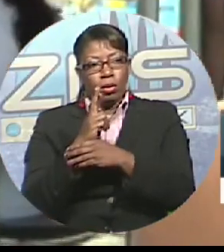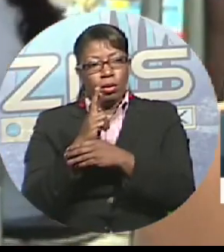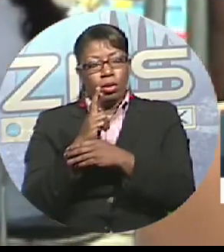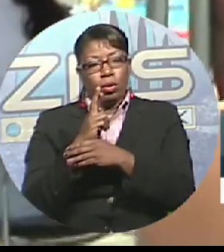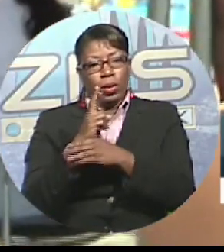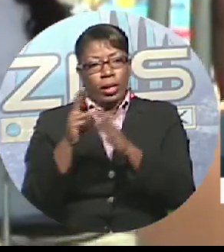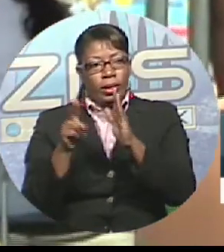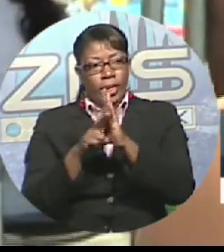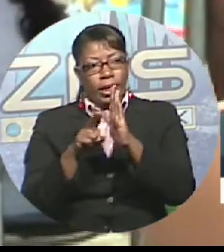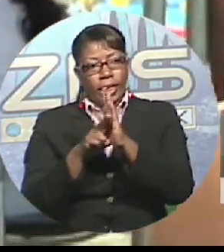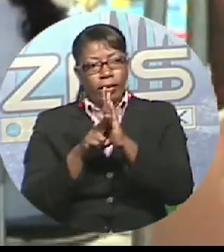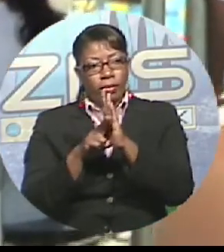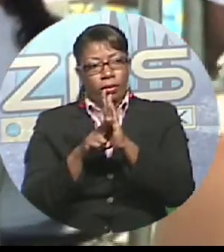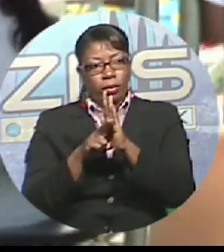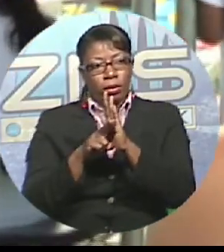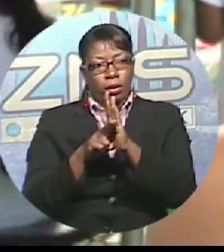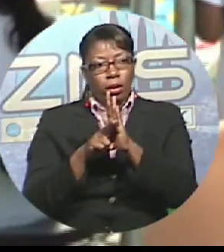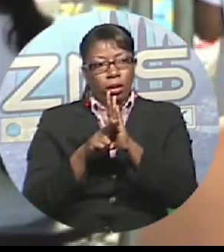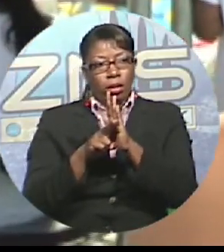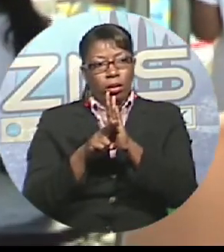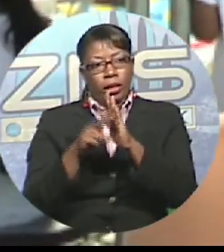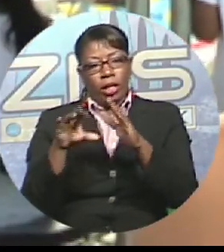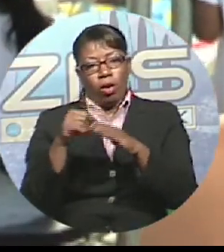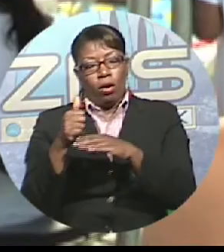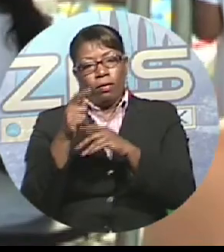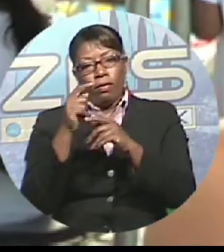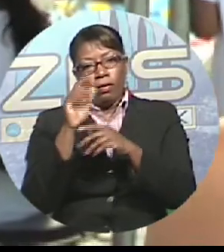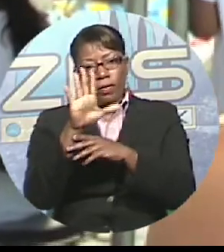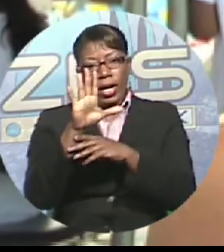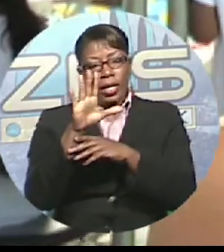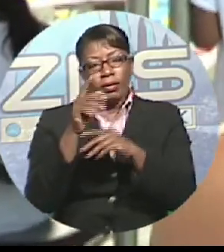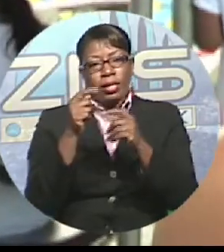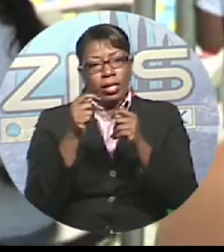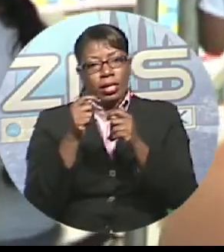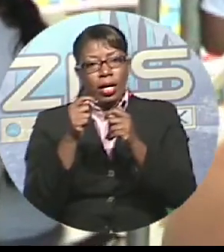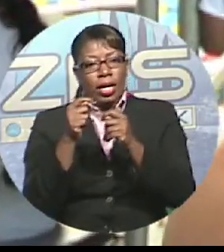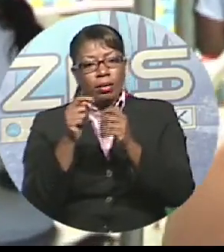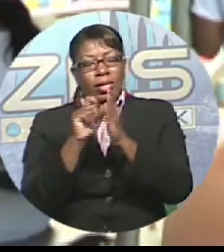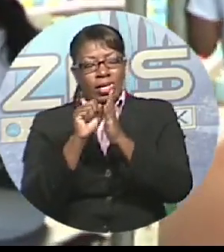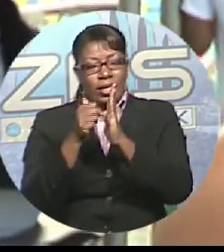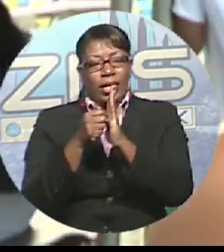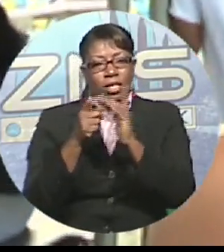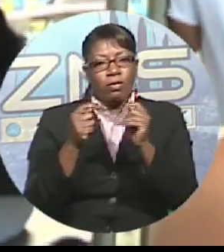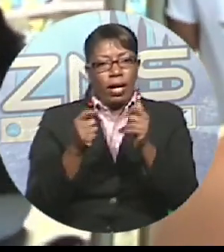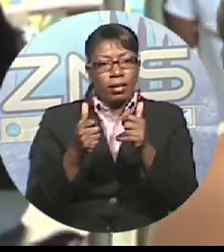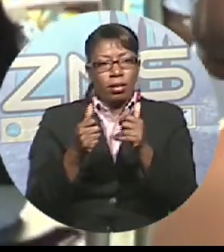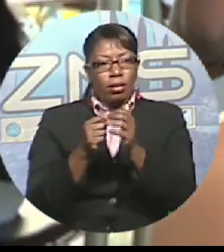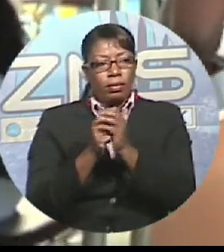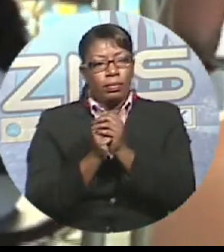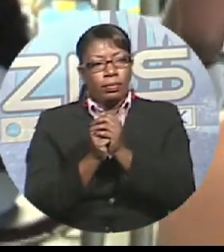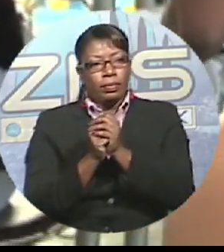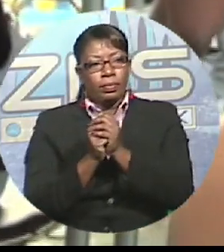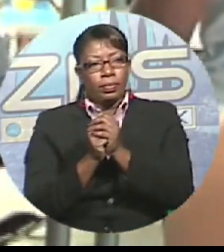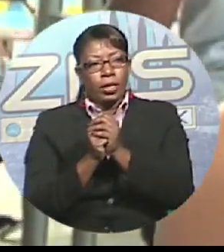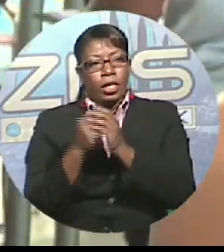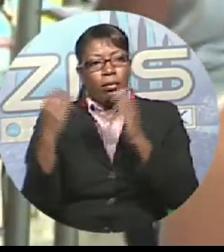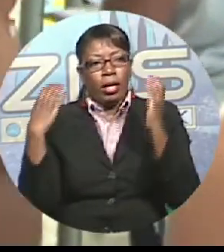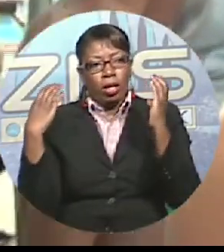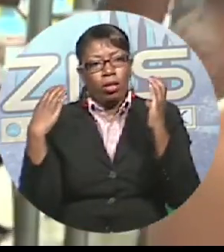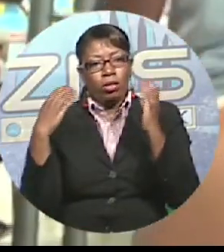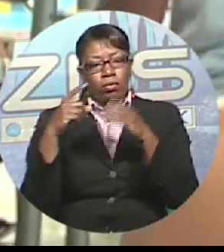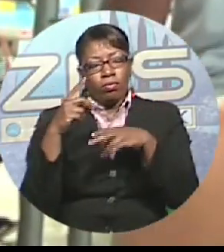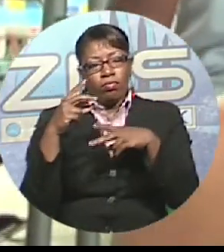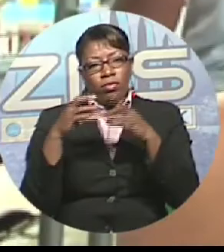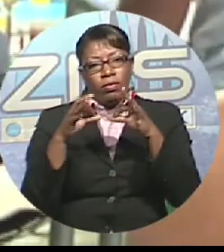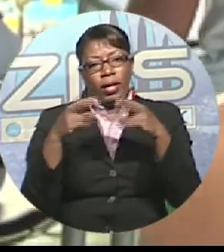split considering like I go 5 seconds faster or slower. So my coach said to just try, if I